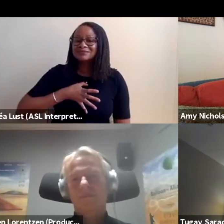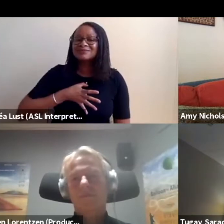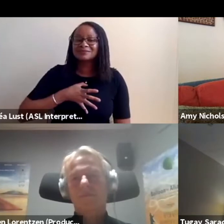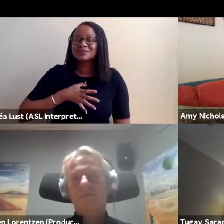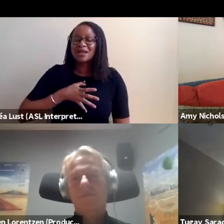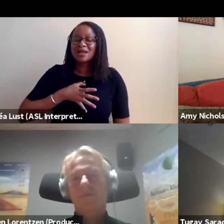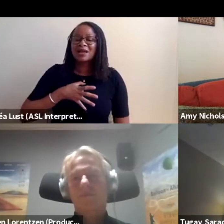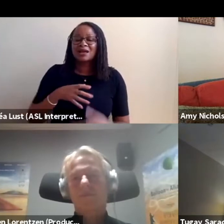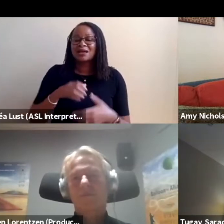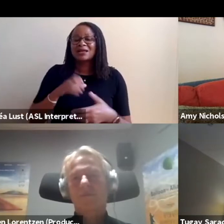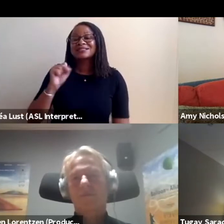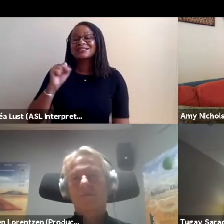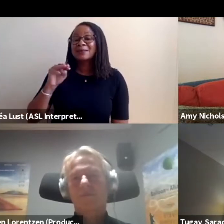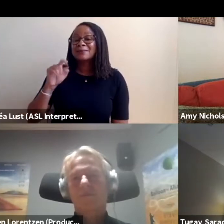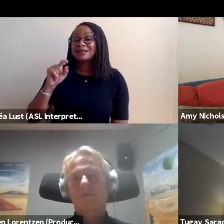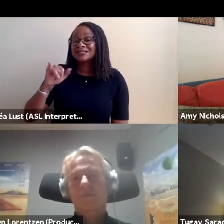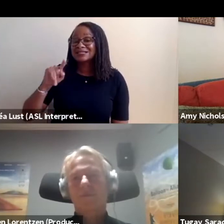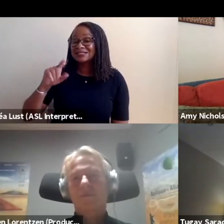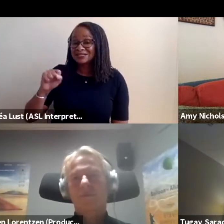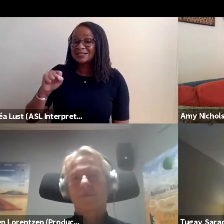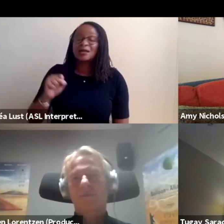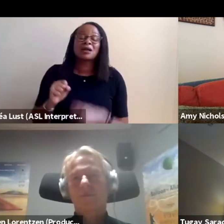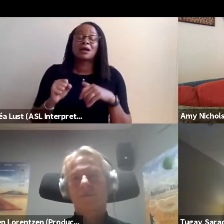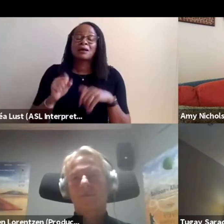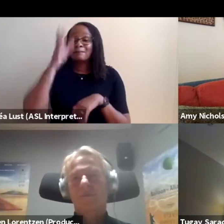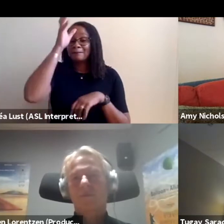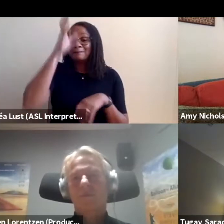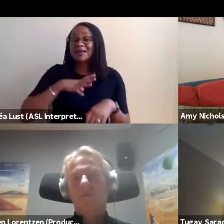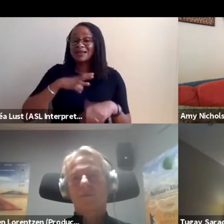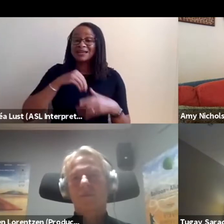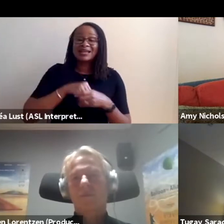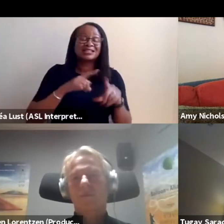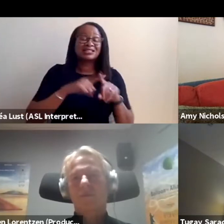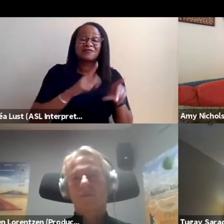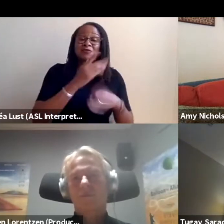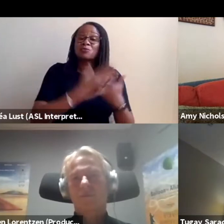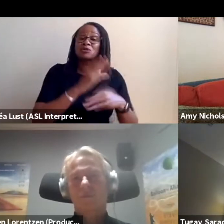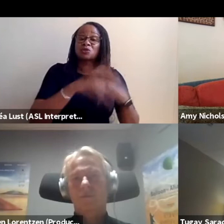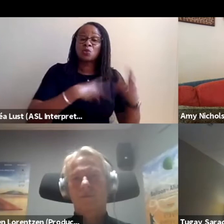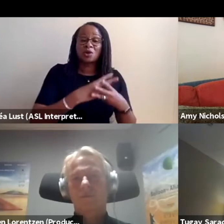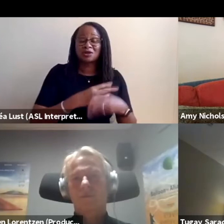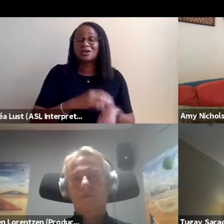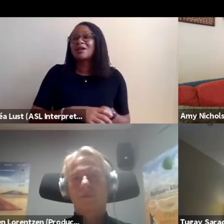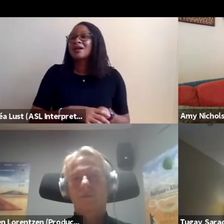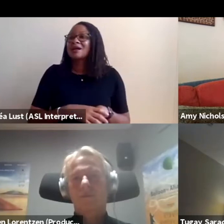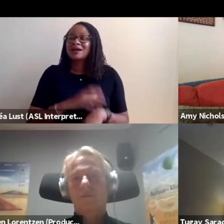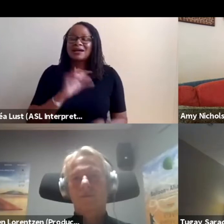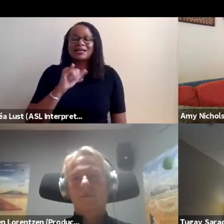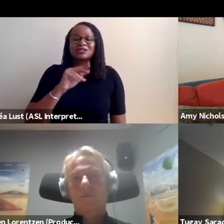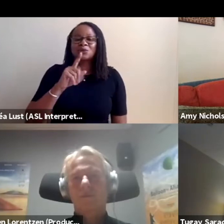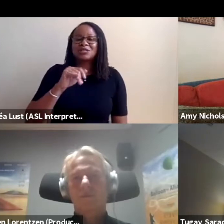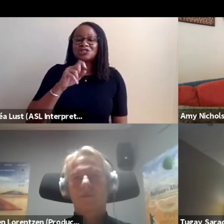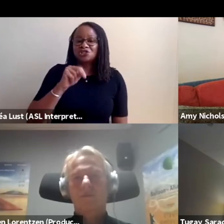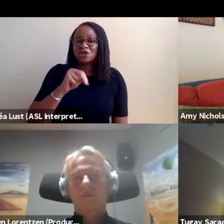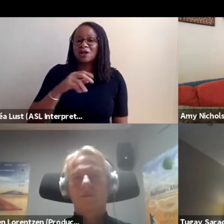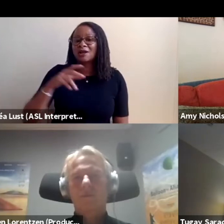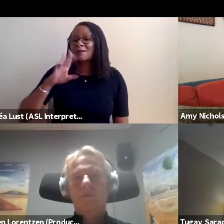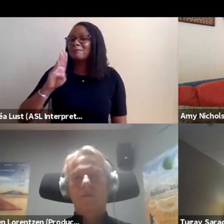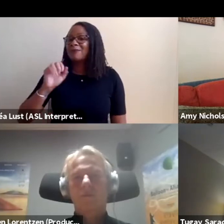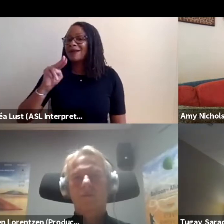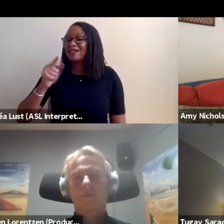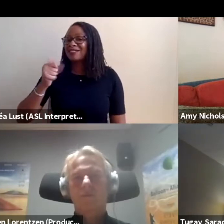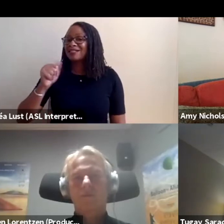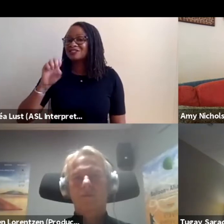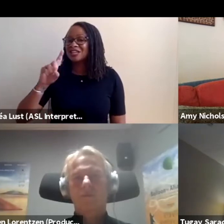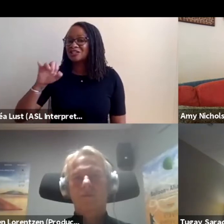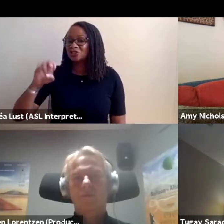feminist men in various parts of the world, like Indonesia, Bangladesh, Pakistan, Turkey, Kuwait, and